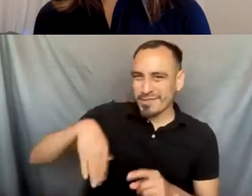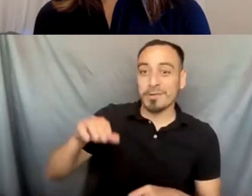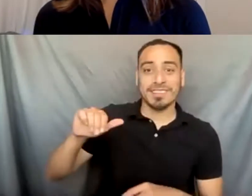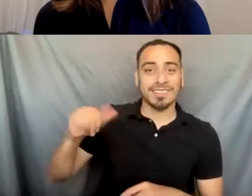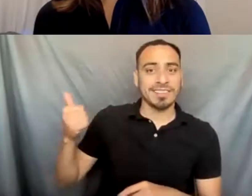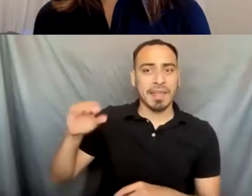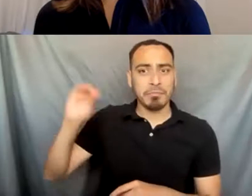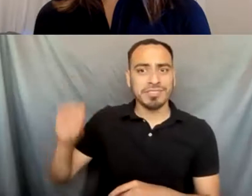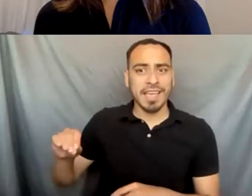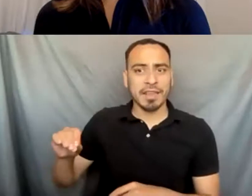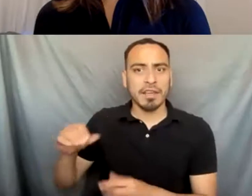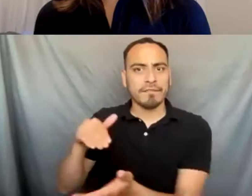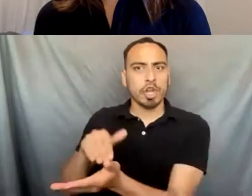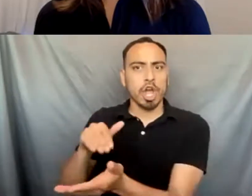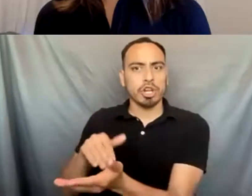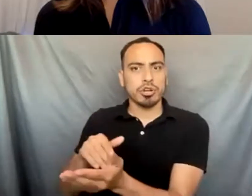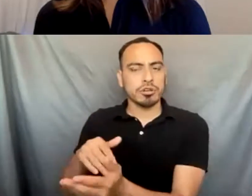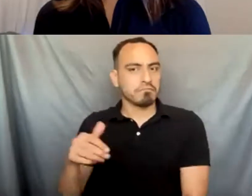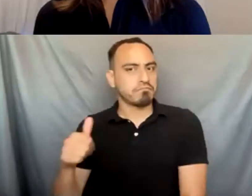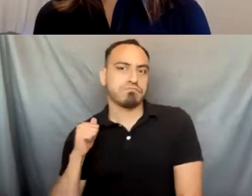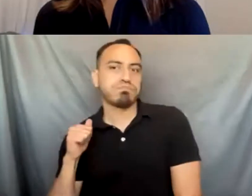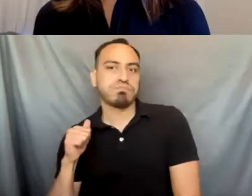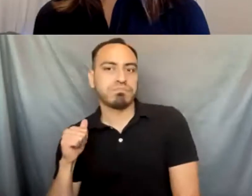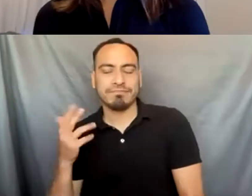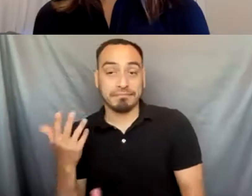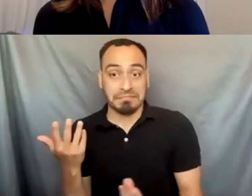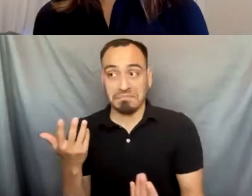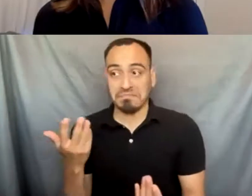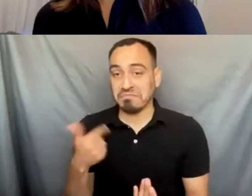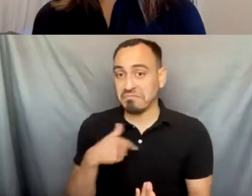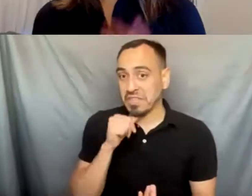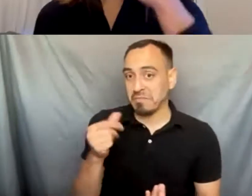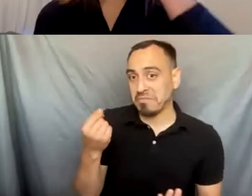I don't get that either. And so we are